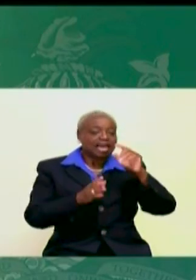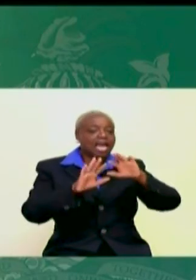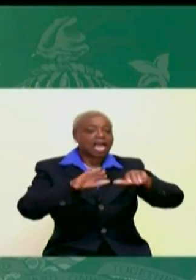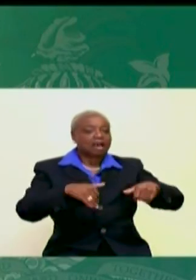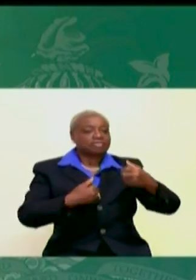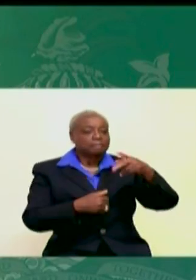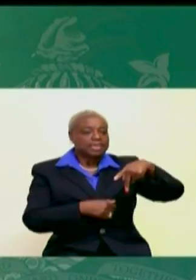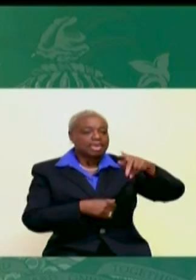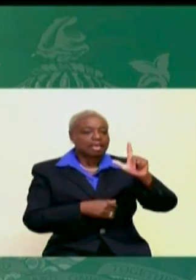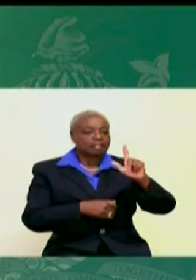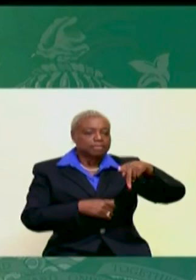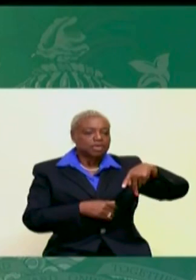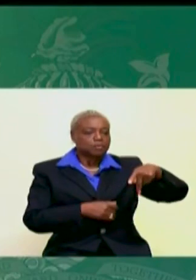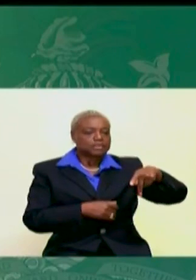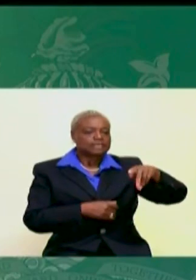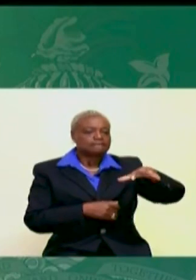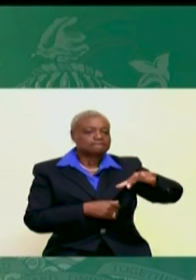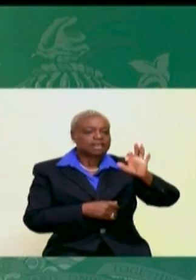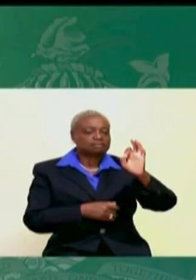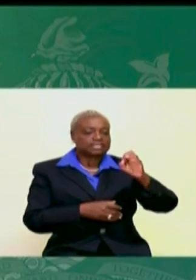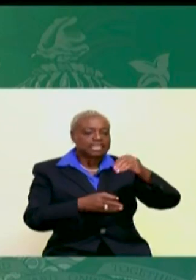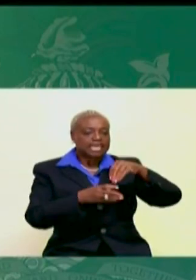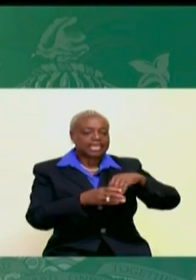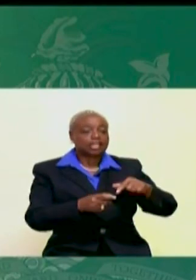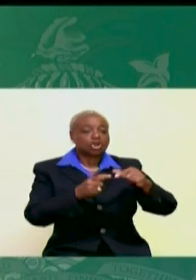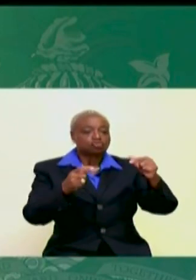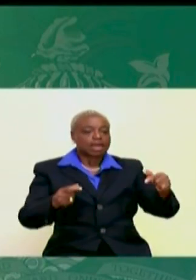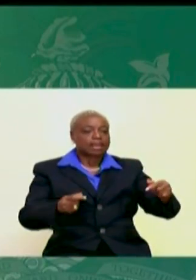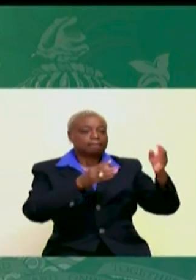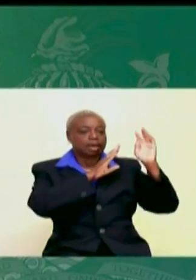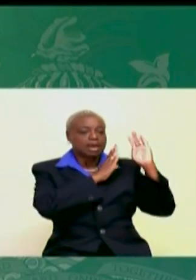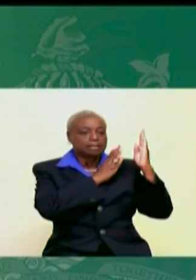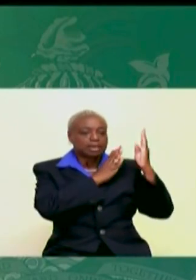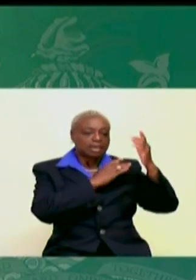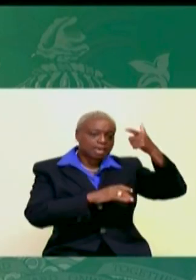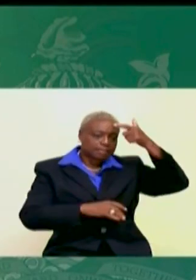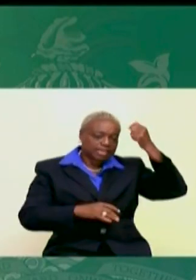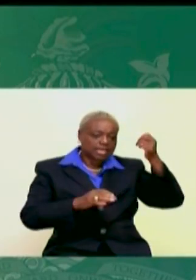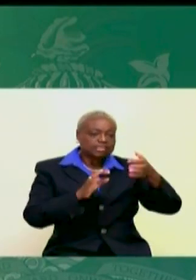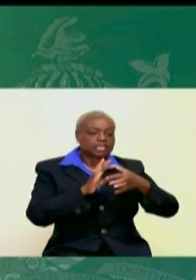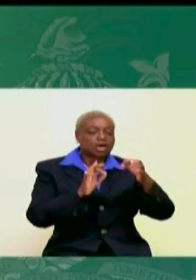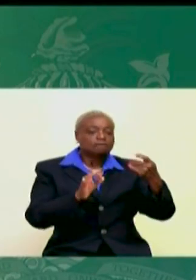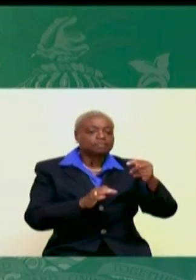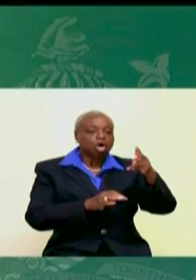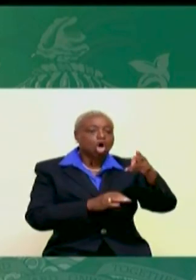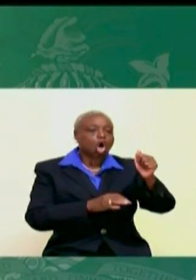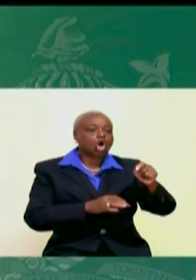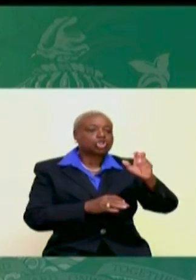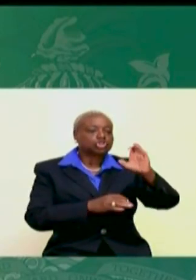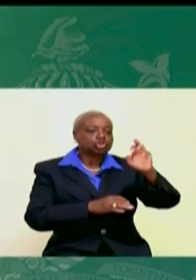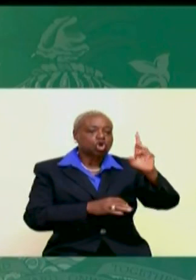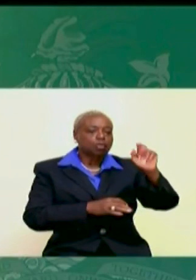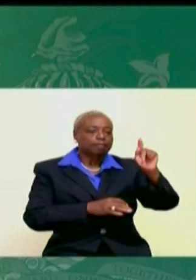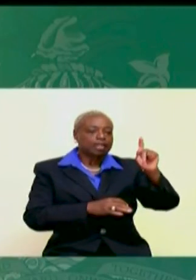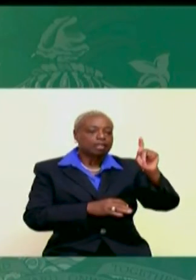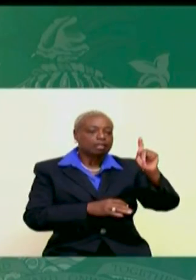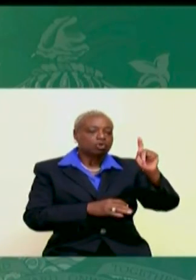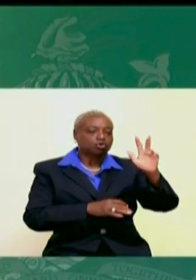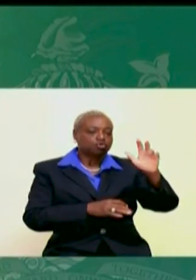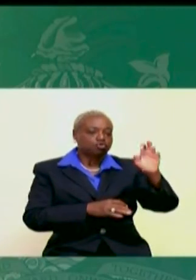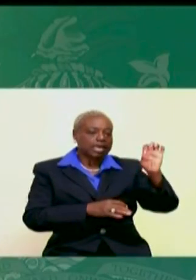Bahama because of the Hawkesbury Creek Agreement. That's how it was founded in Grand Bahama.